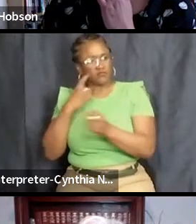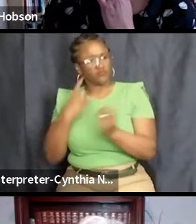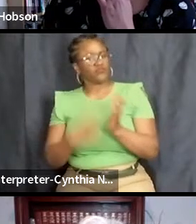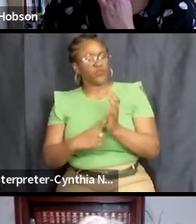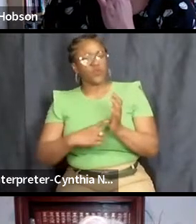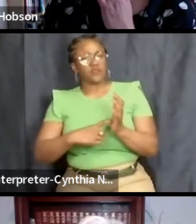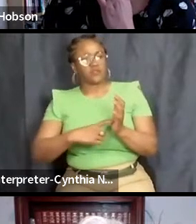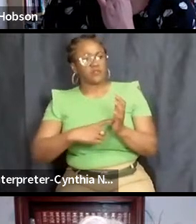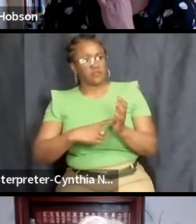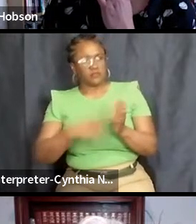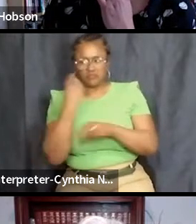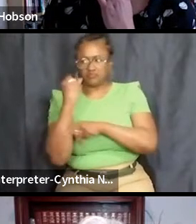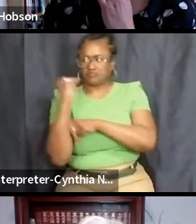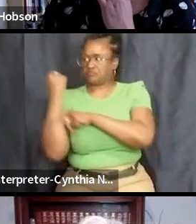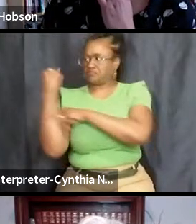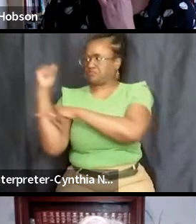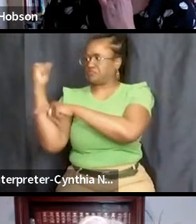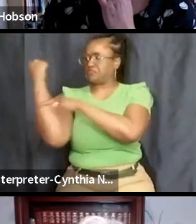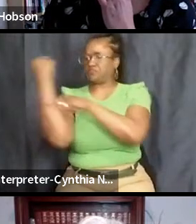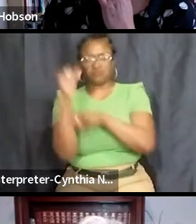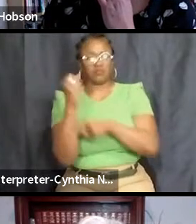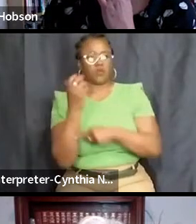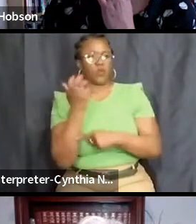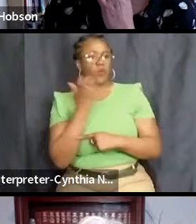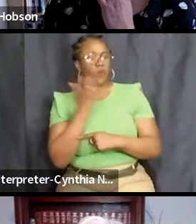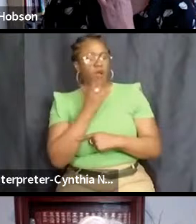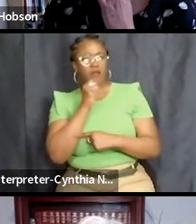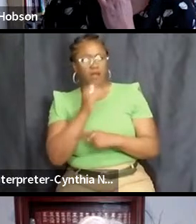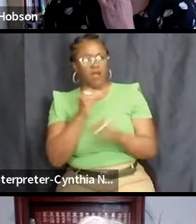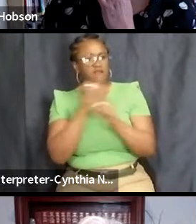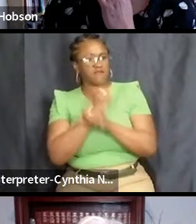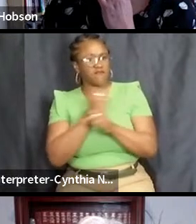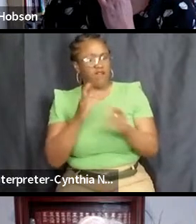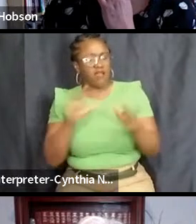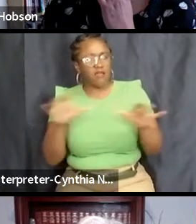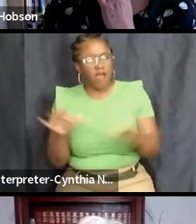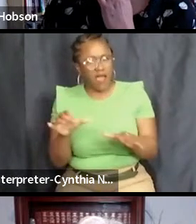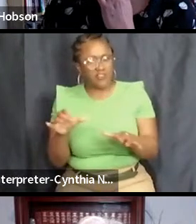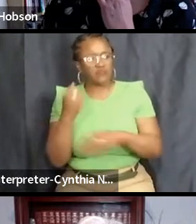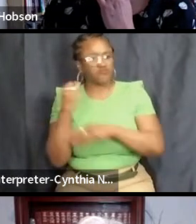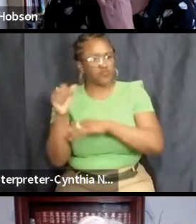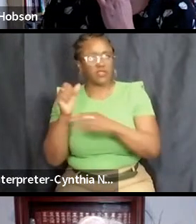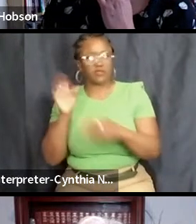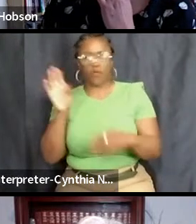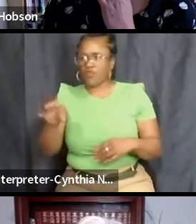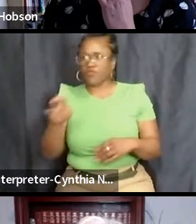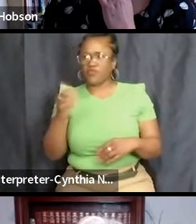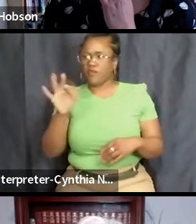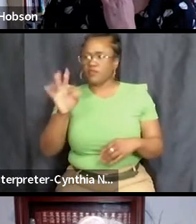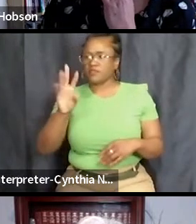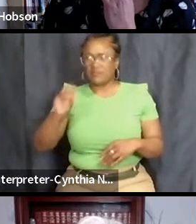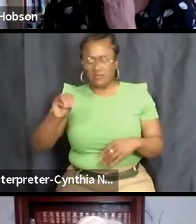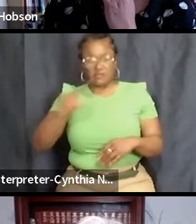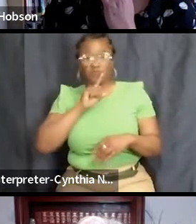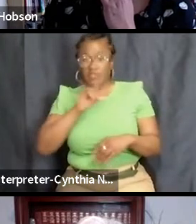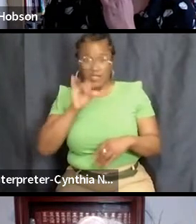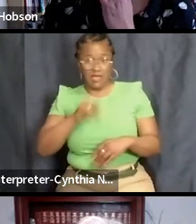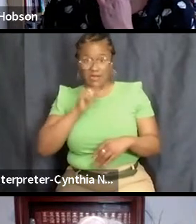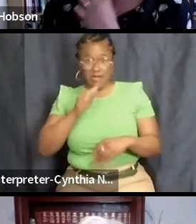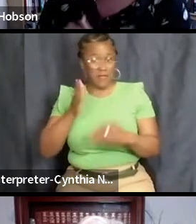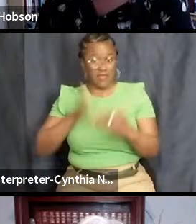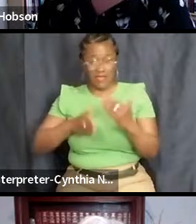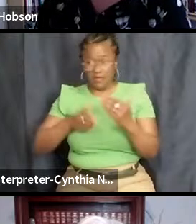that rebelled, of nonviolent direct action protests through the 1960s. And this had not, by the end of the